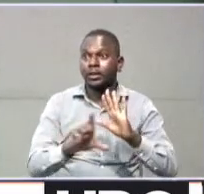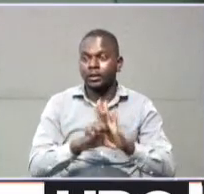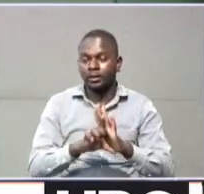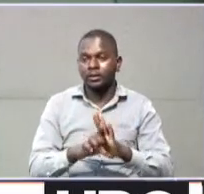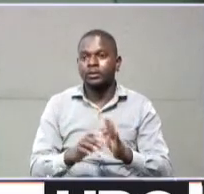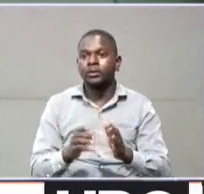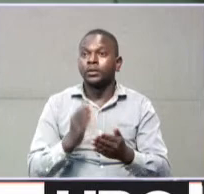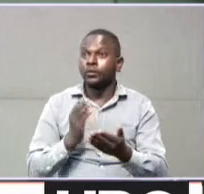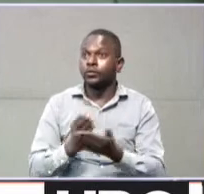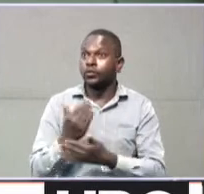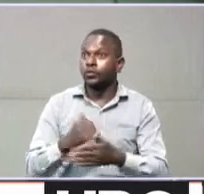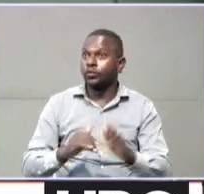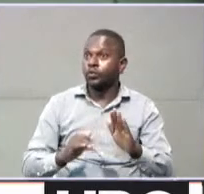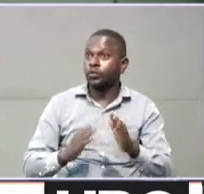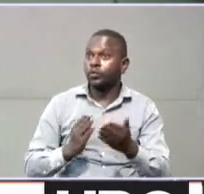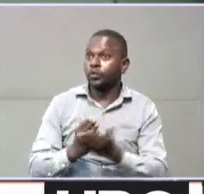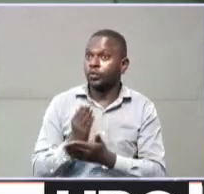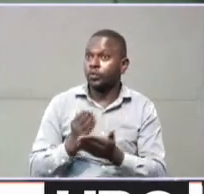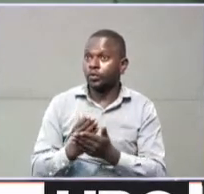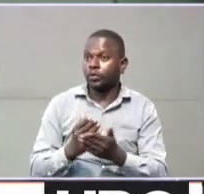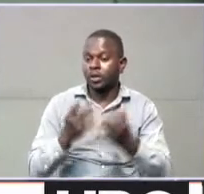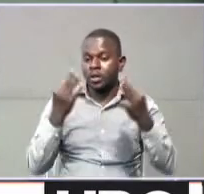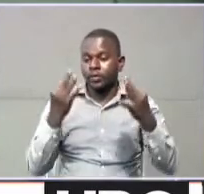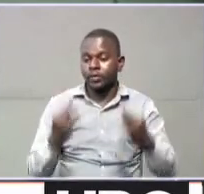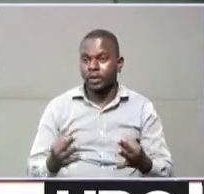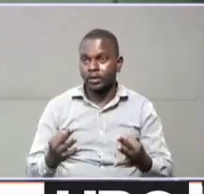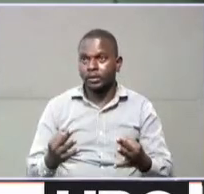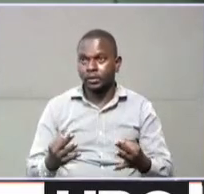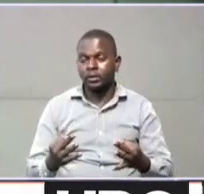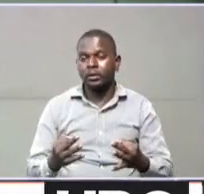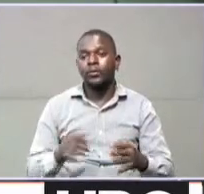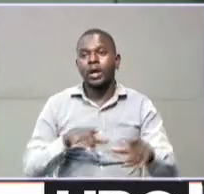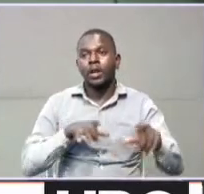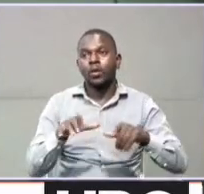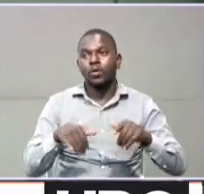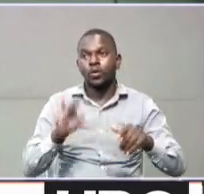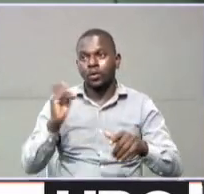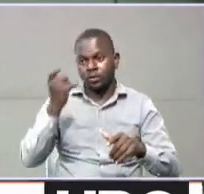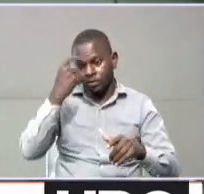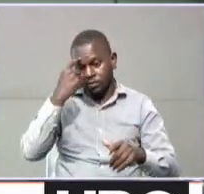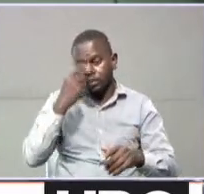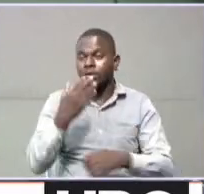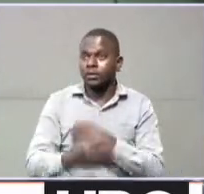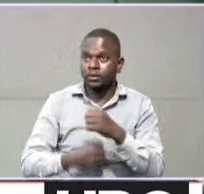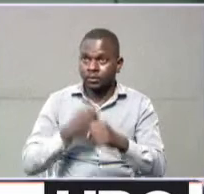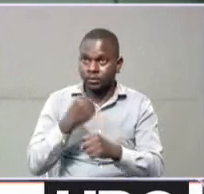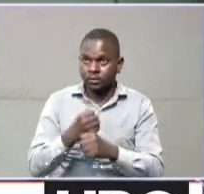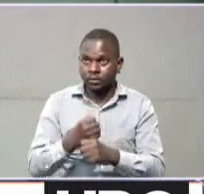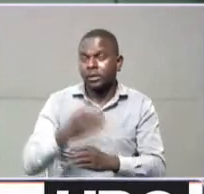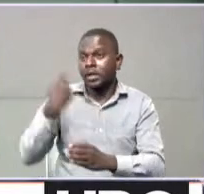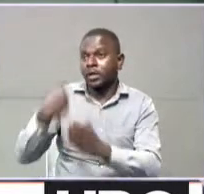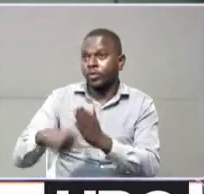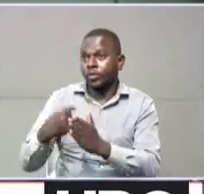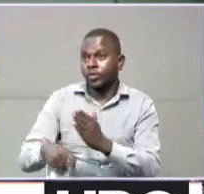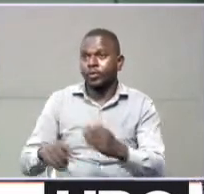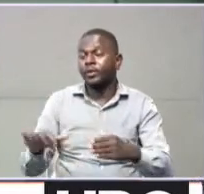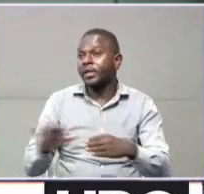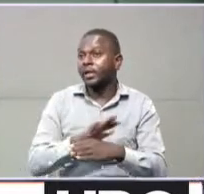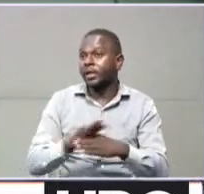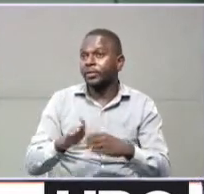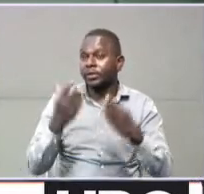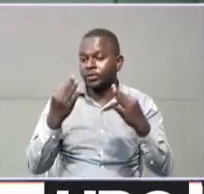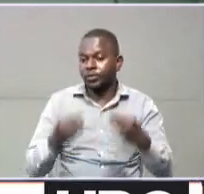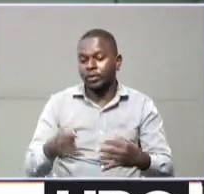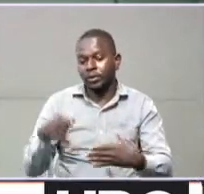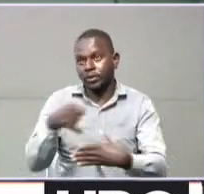on proper rates uh on on property rates by local governments the annual levy on any commercial property that exists